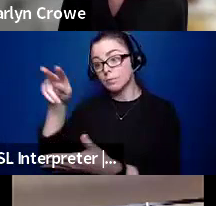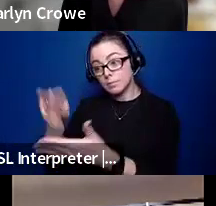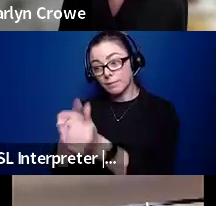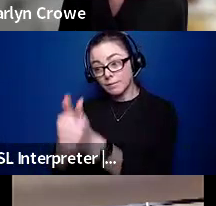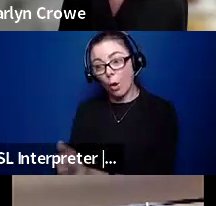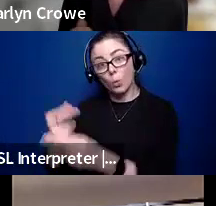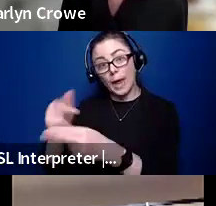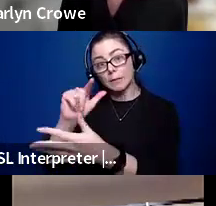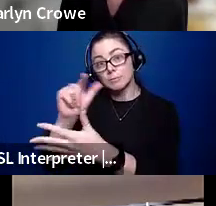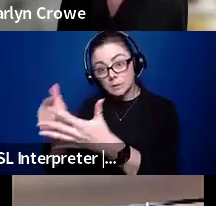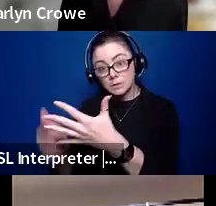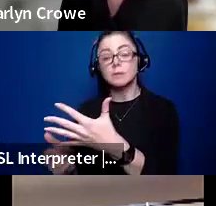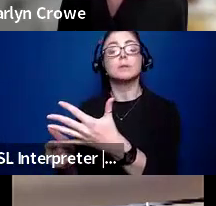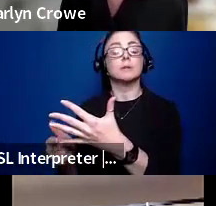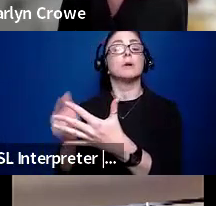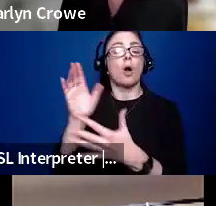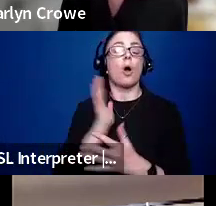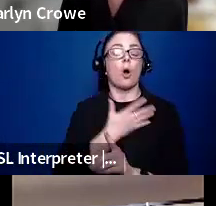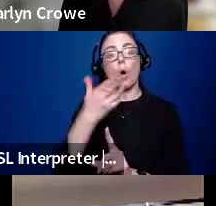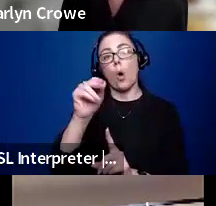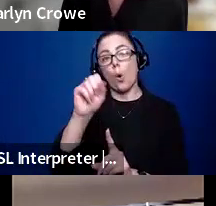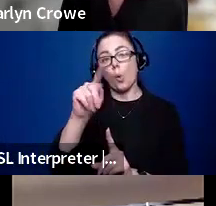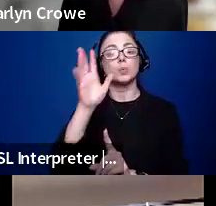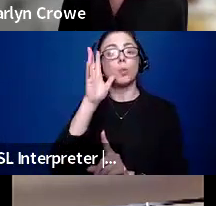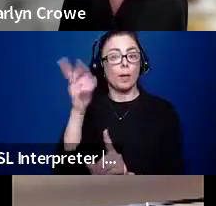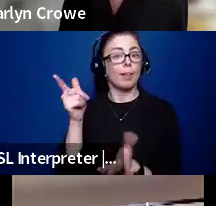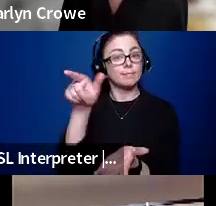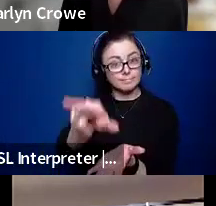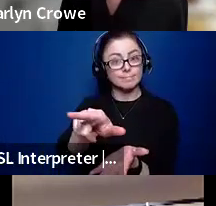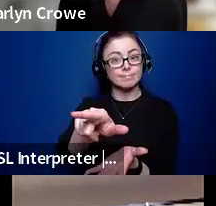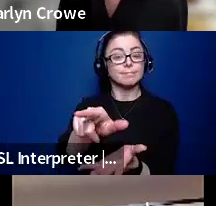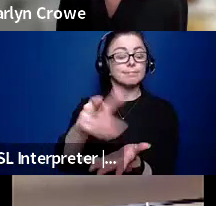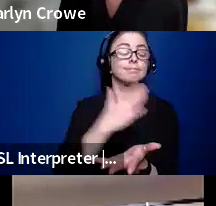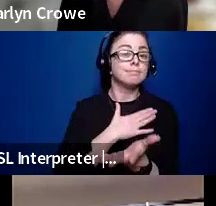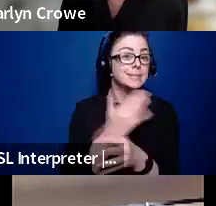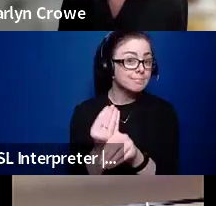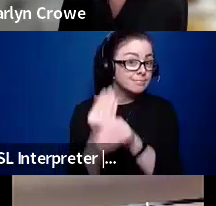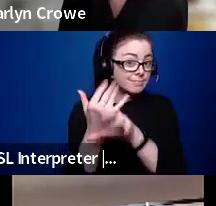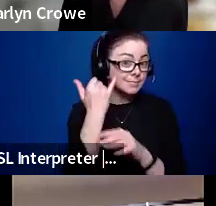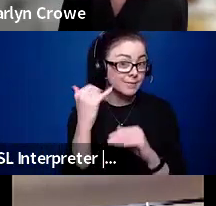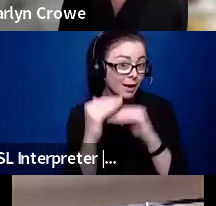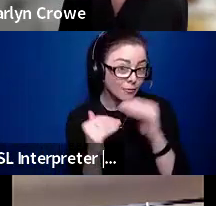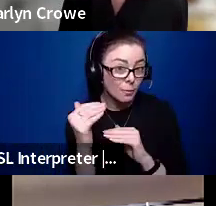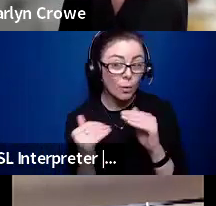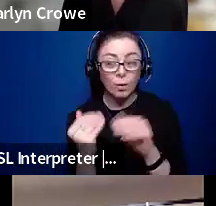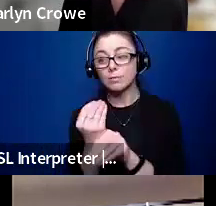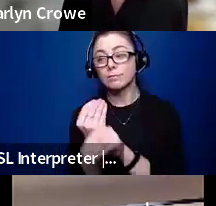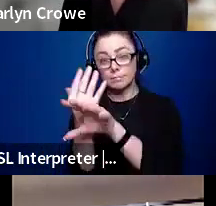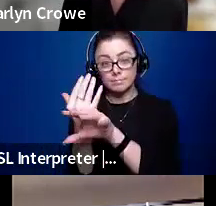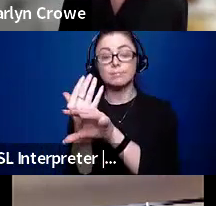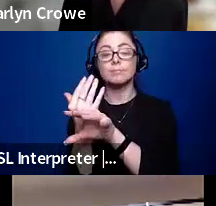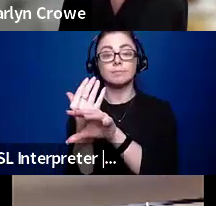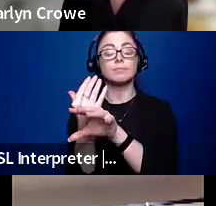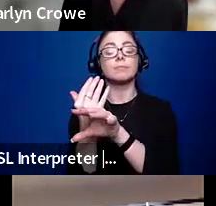to unmute, turn on your camera, because we want to see you if you're comfortable with that, and if all possible. And